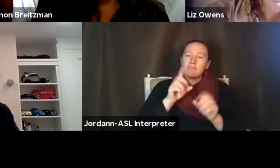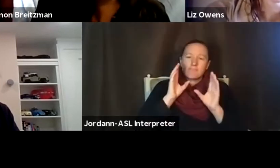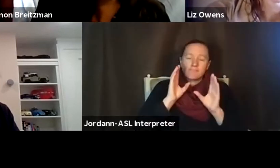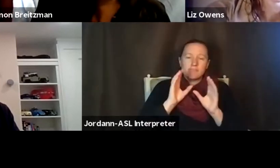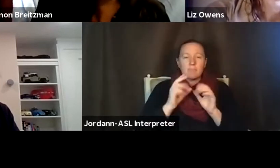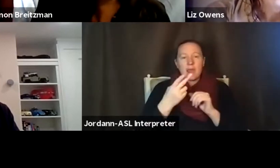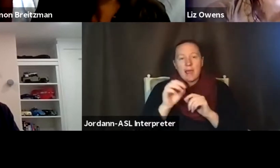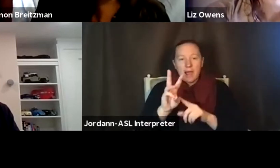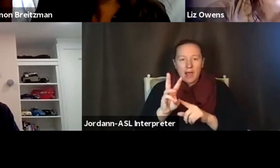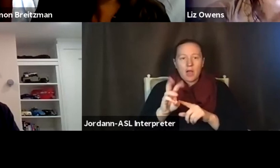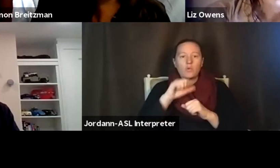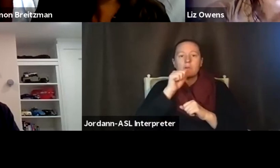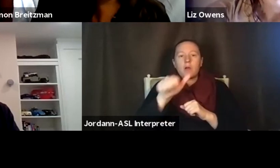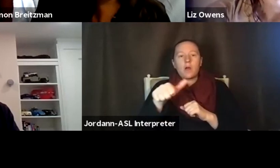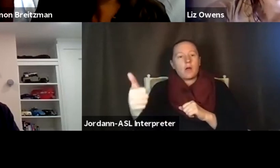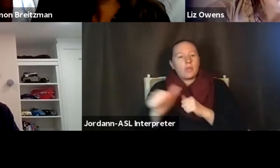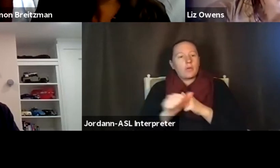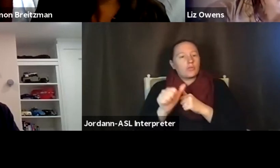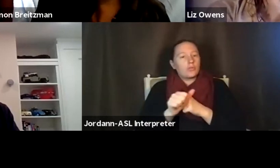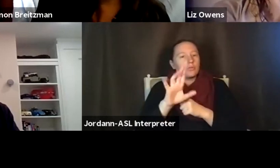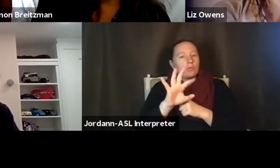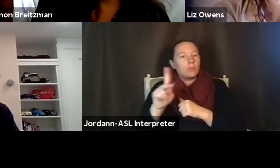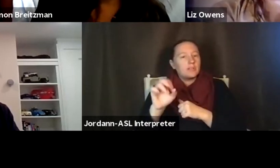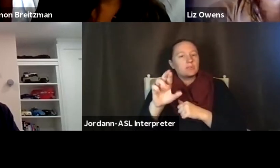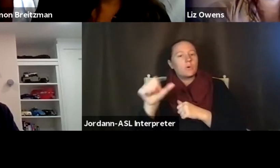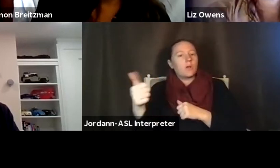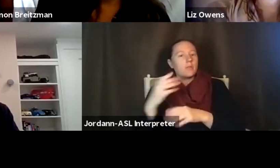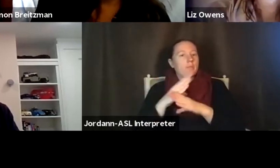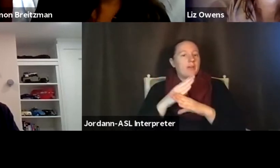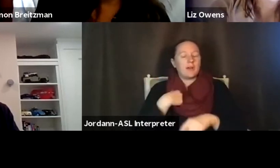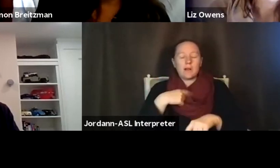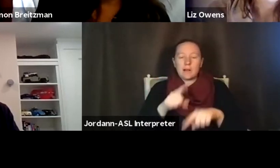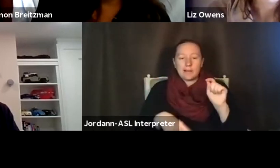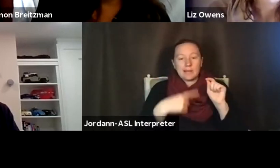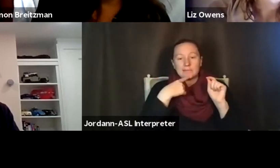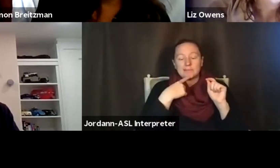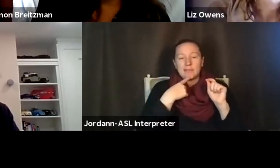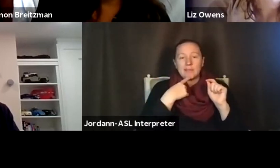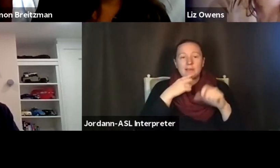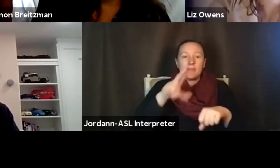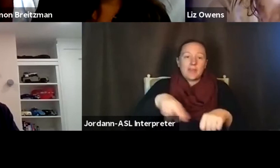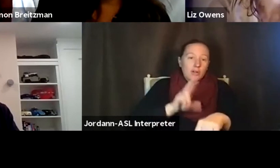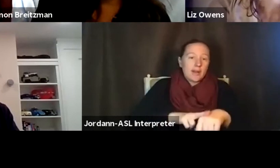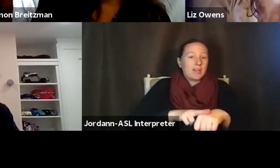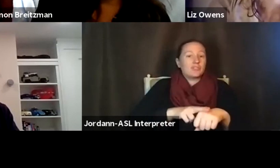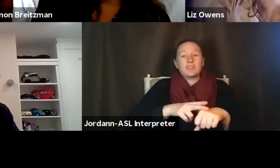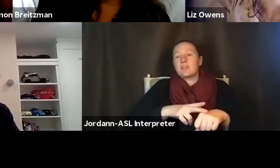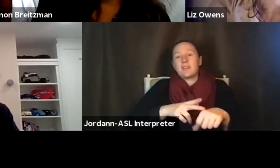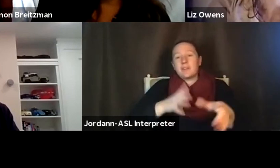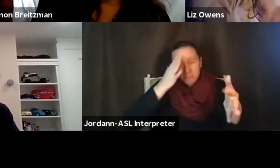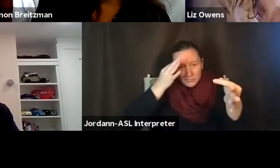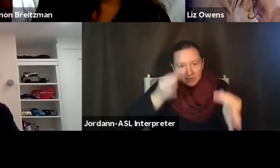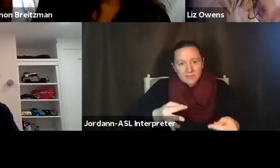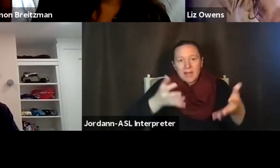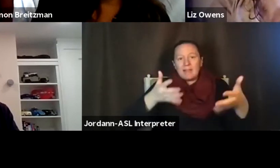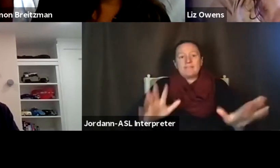there aren't other risks or barriers that arise with it. So I can't say that there's really nationally a decision point at this point that